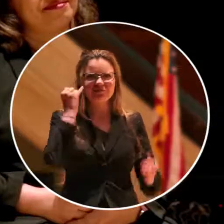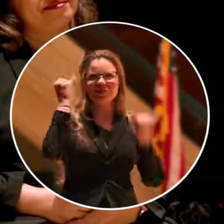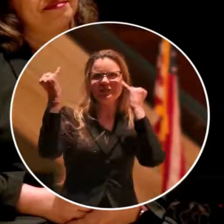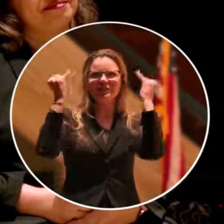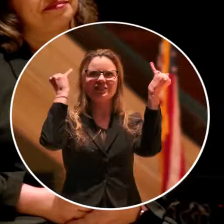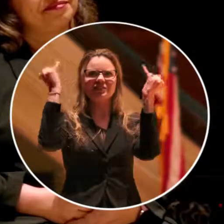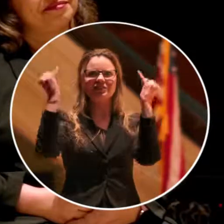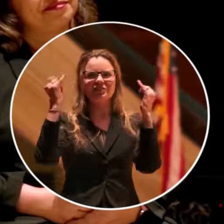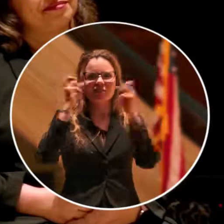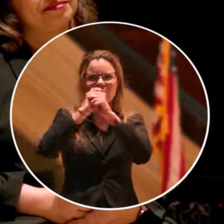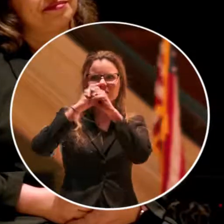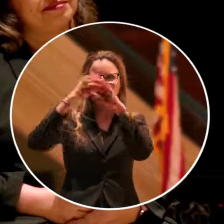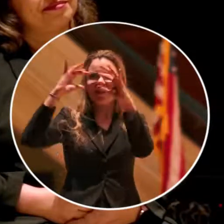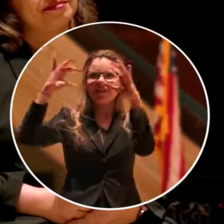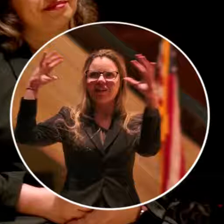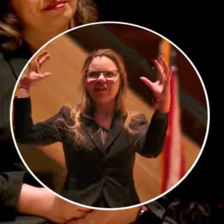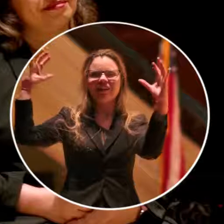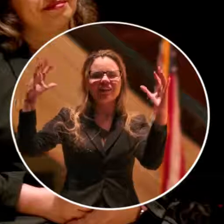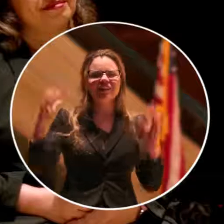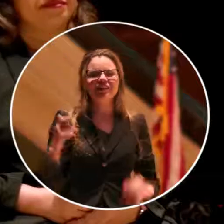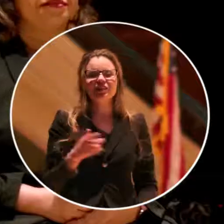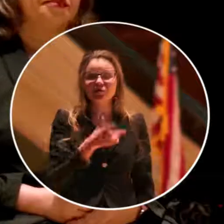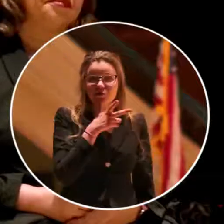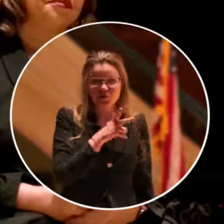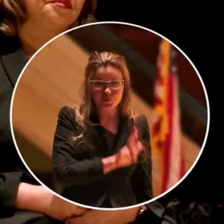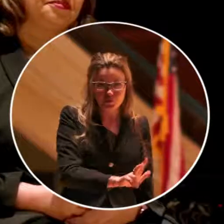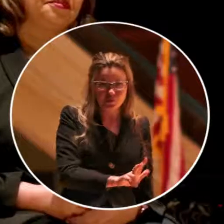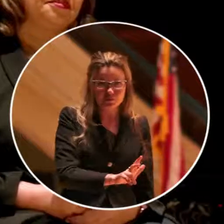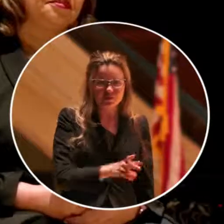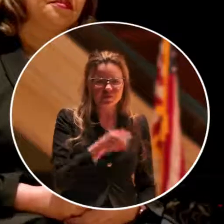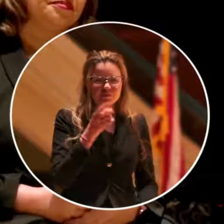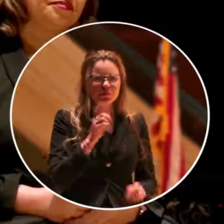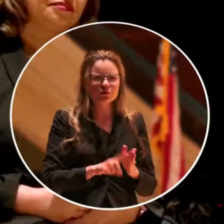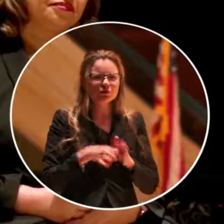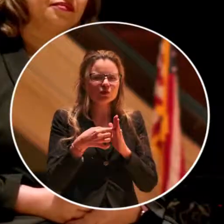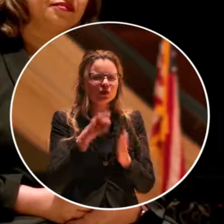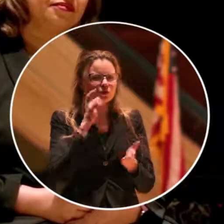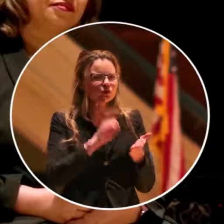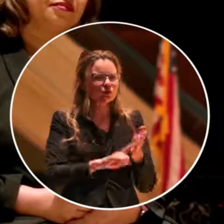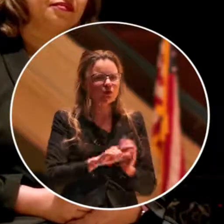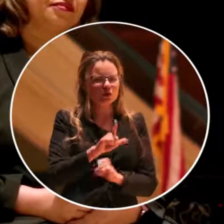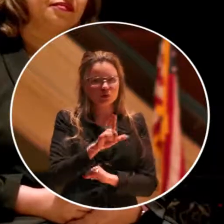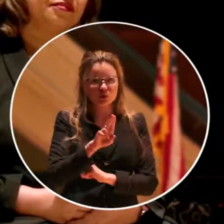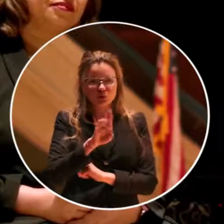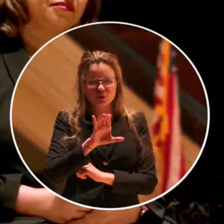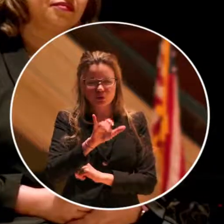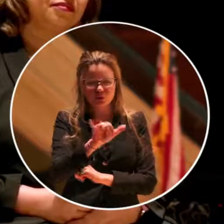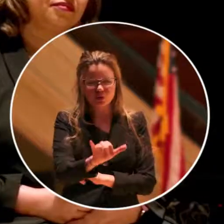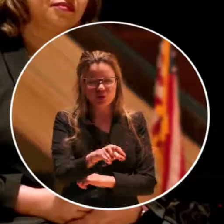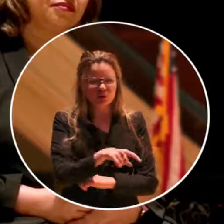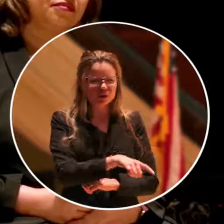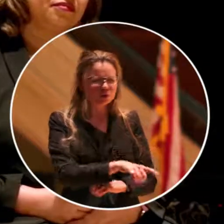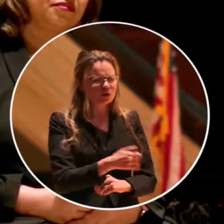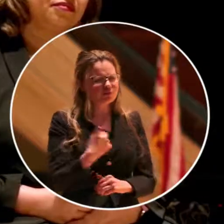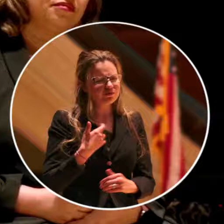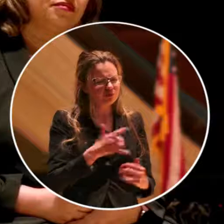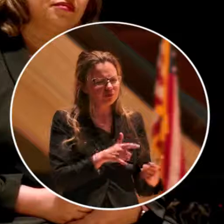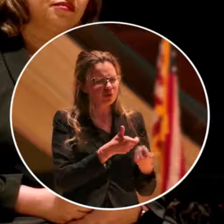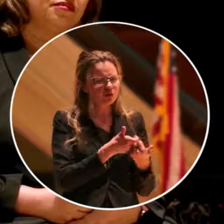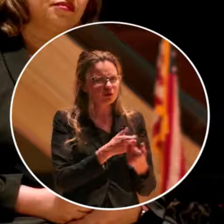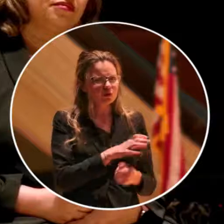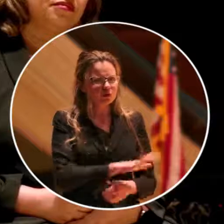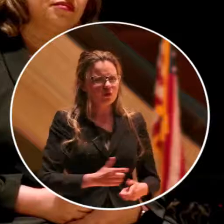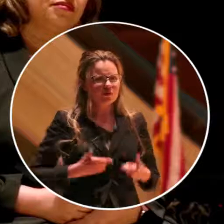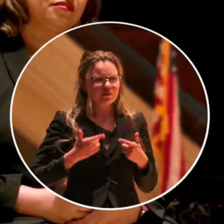imagination. At around 3 years old, I began to notice that Lucy had challenges with aspects of her life that